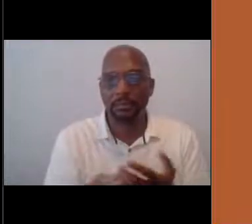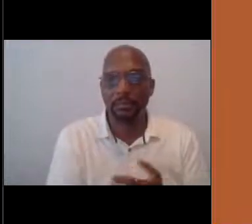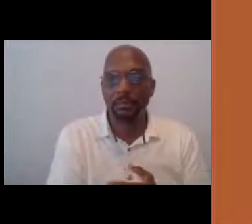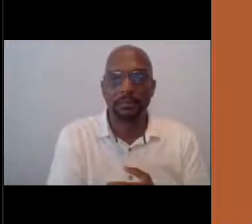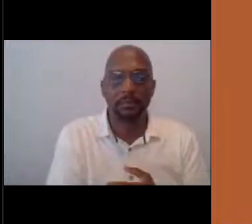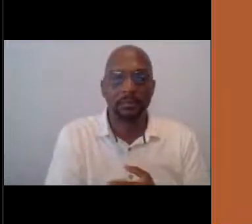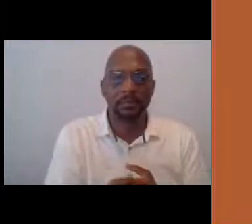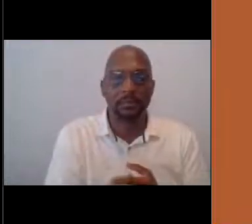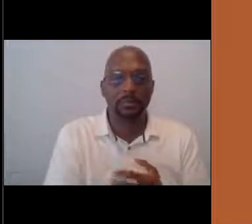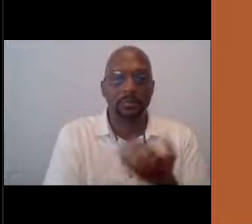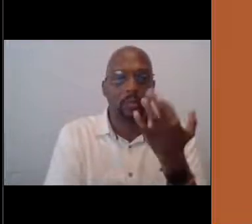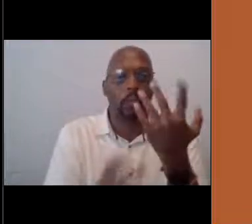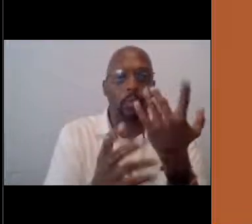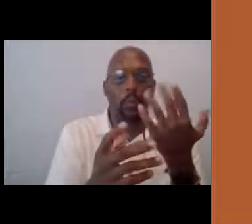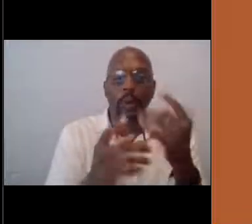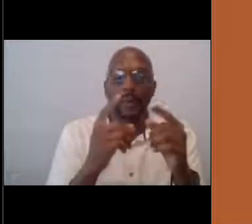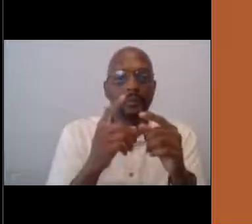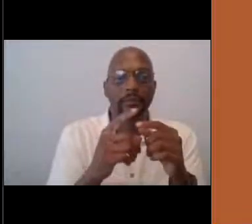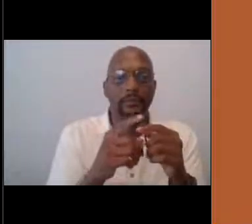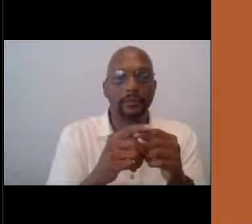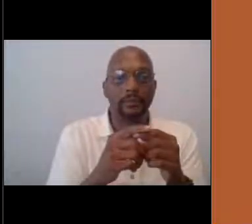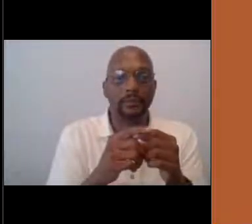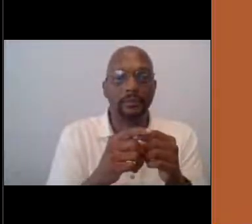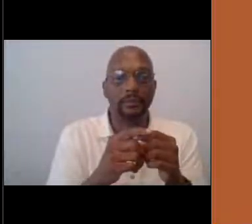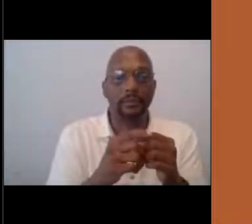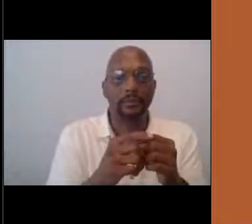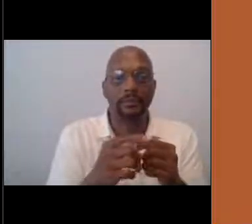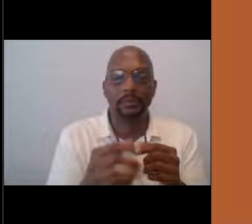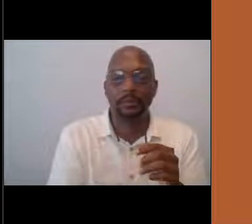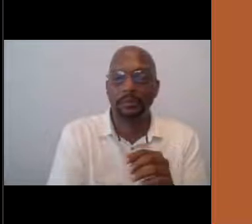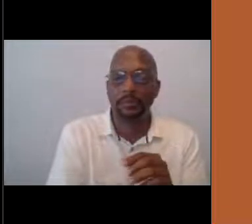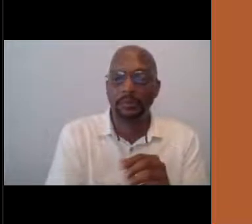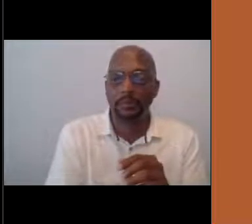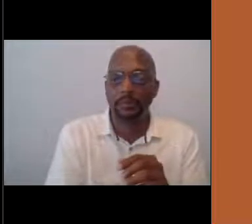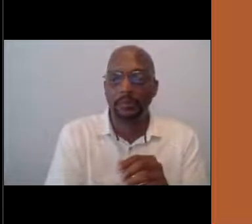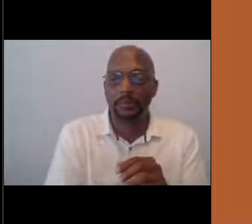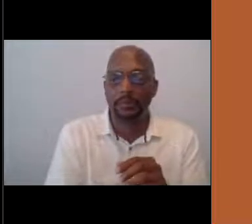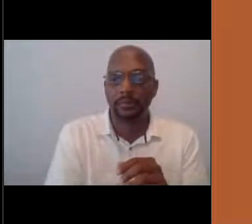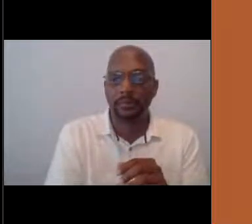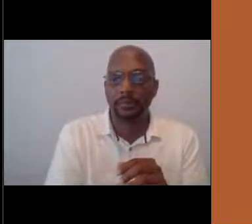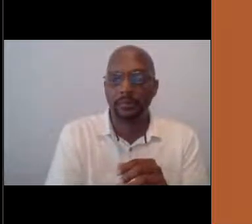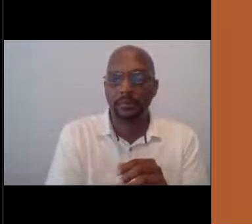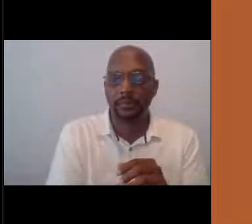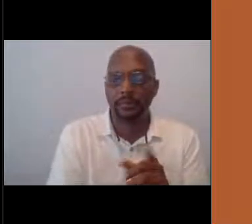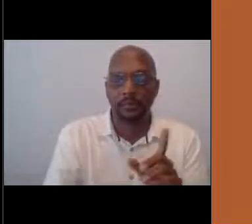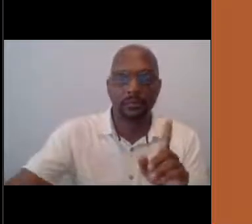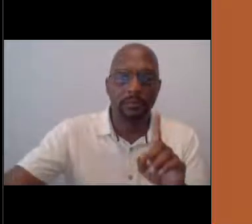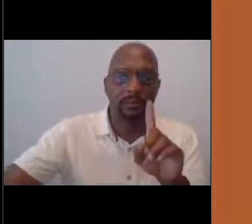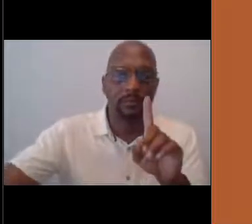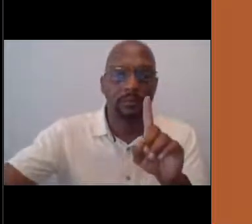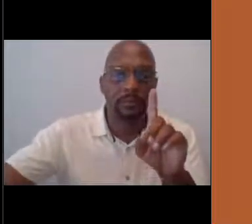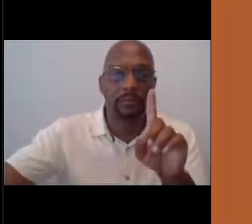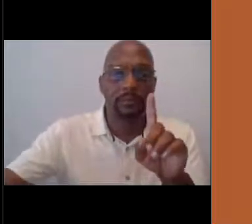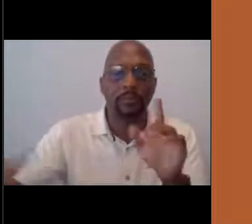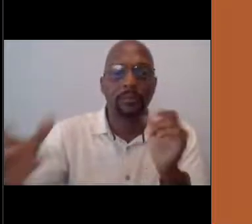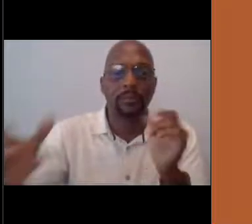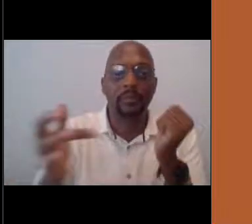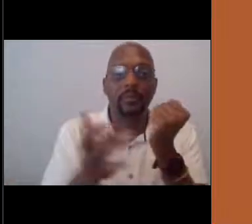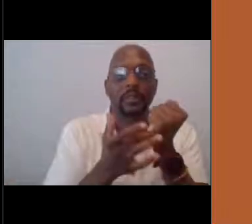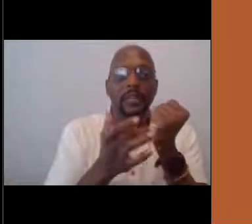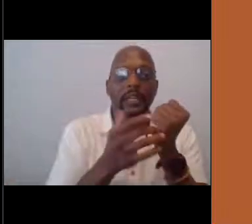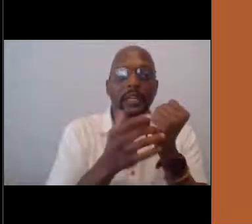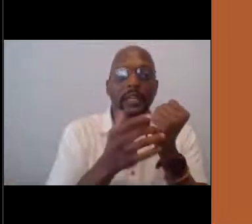have the coastal band, which is non-federally recognized on the south side of the mountains, represented by